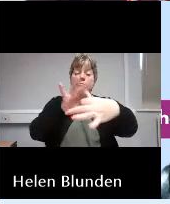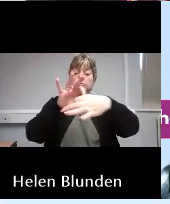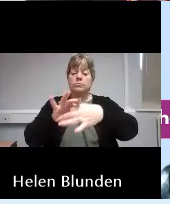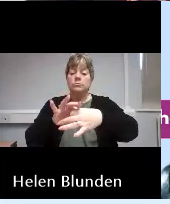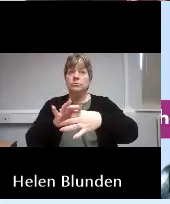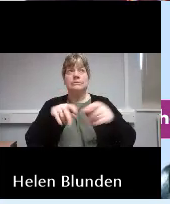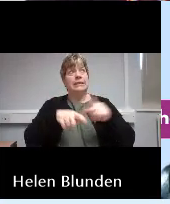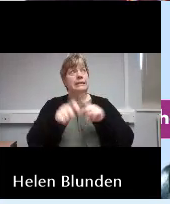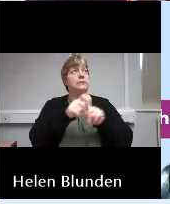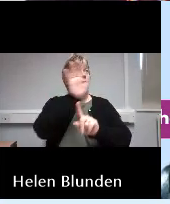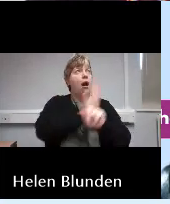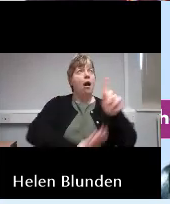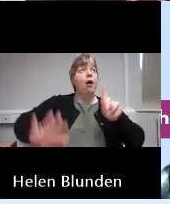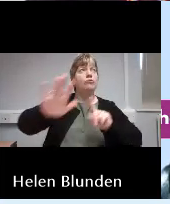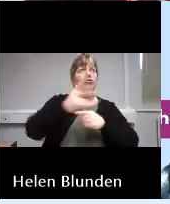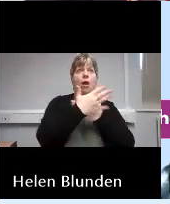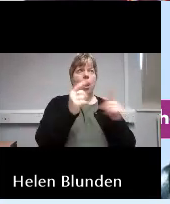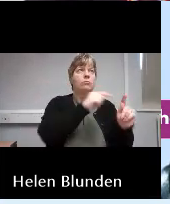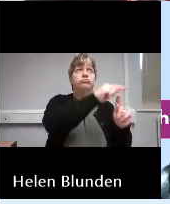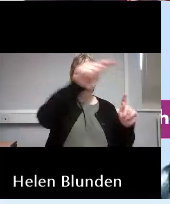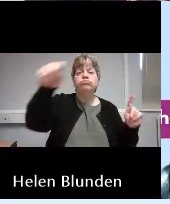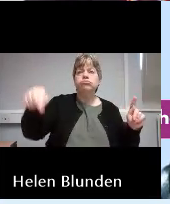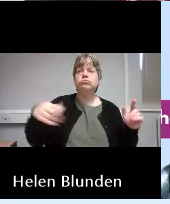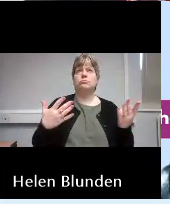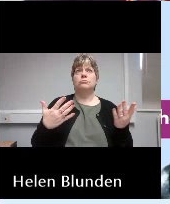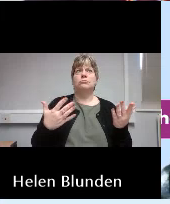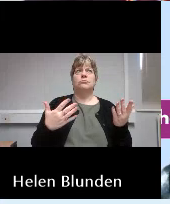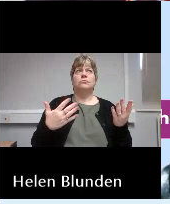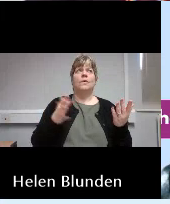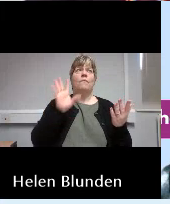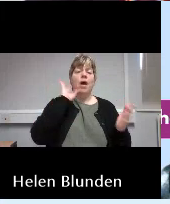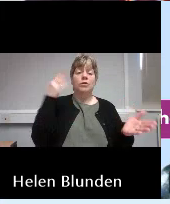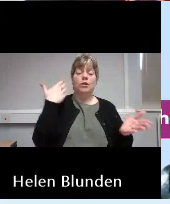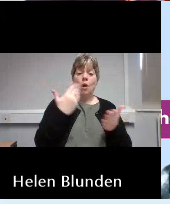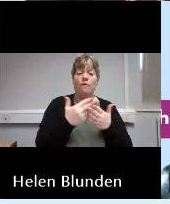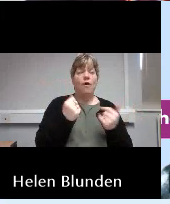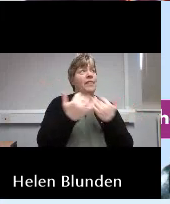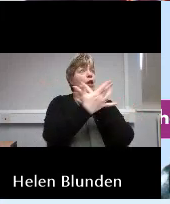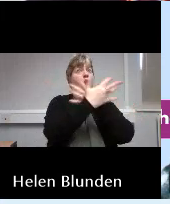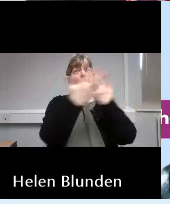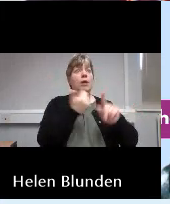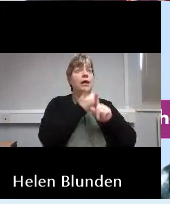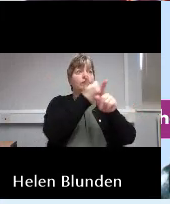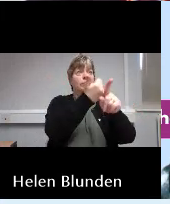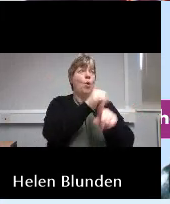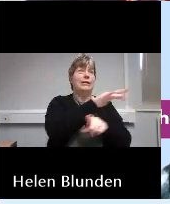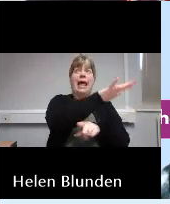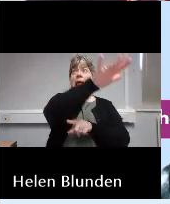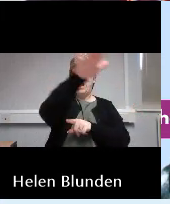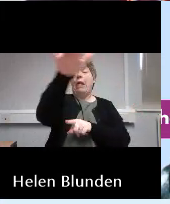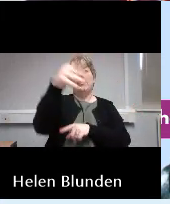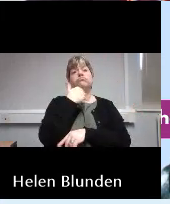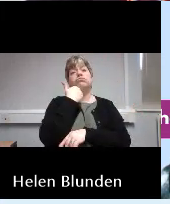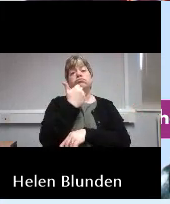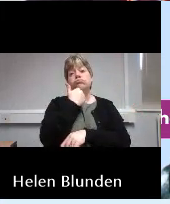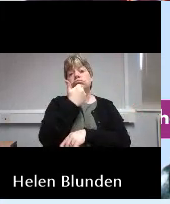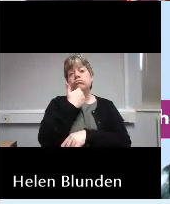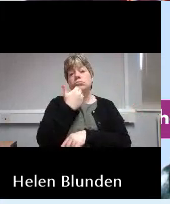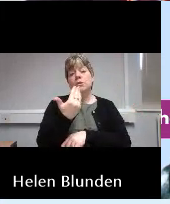across Derbyshire, because as you've heard within the presentation so far, there is a lot of support out there. There's